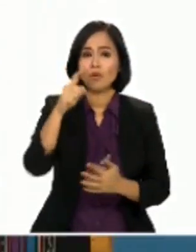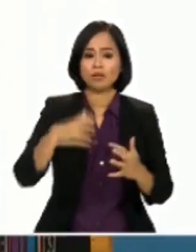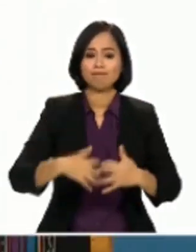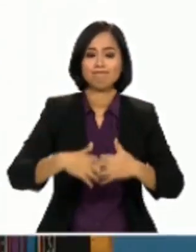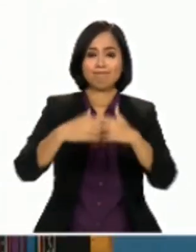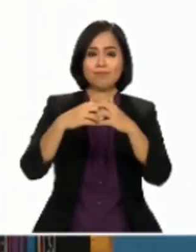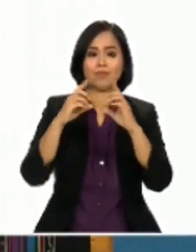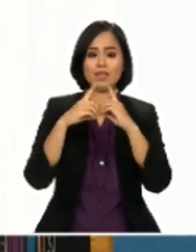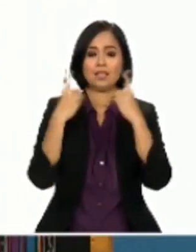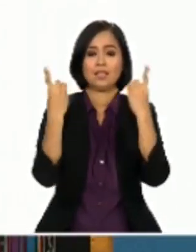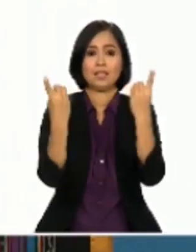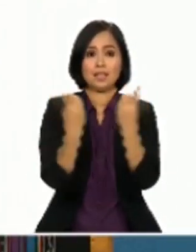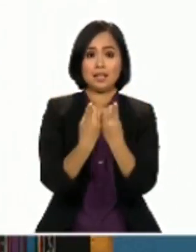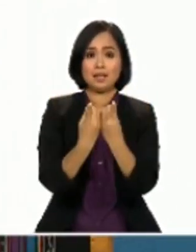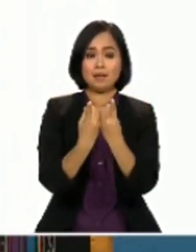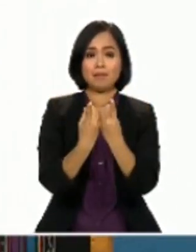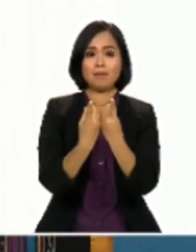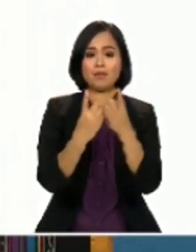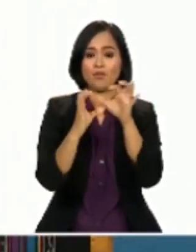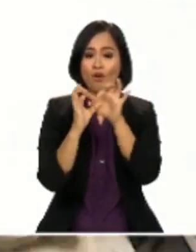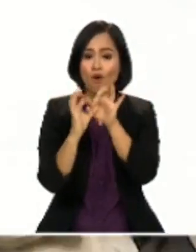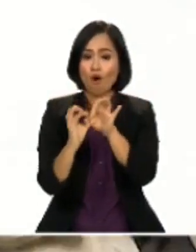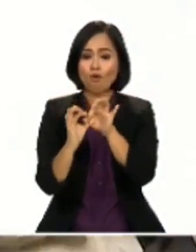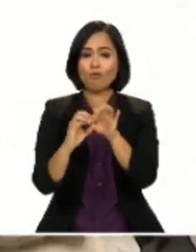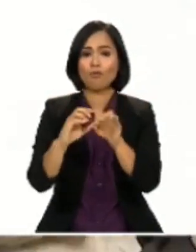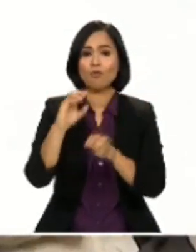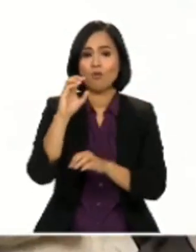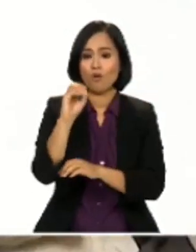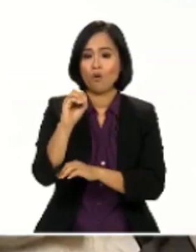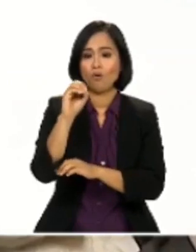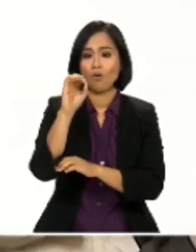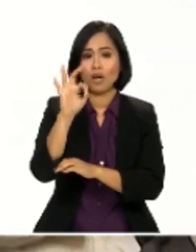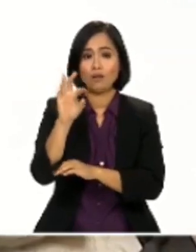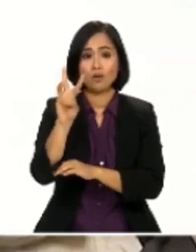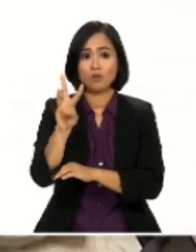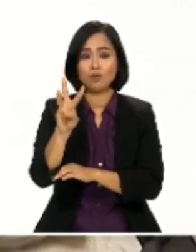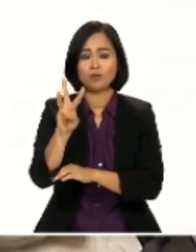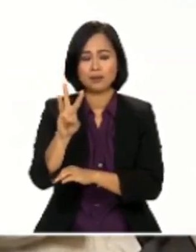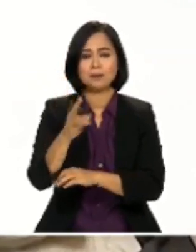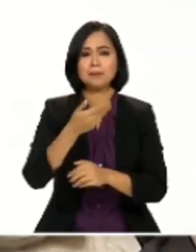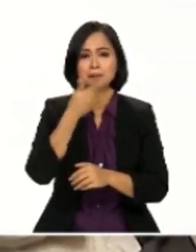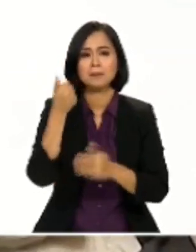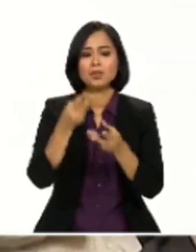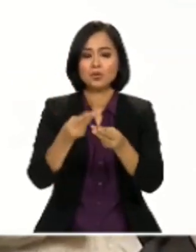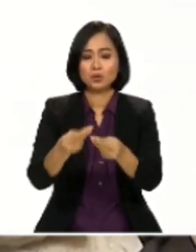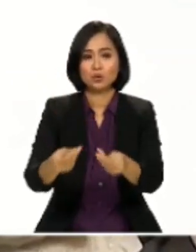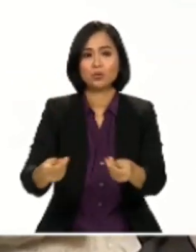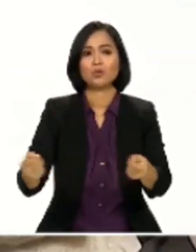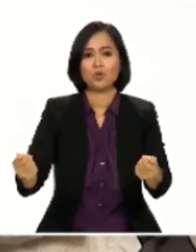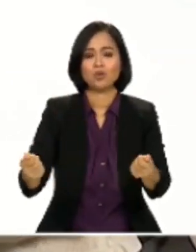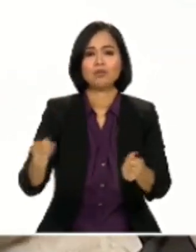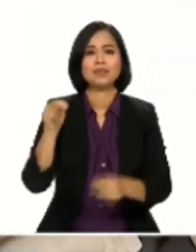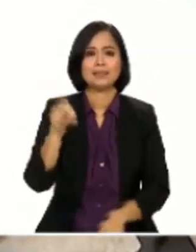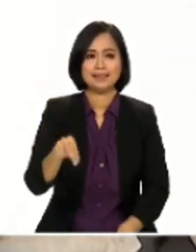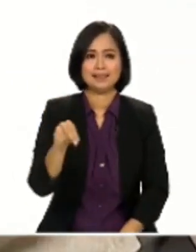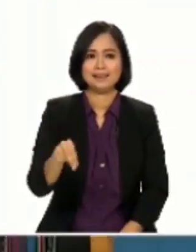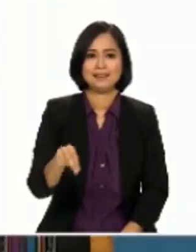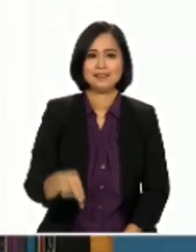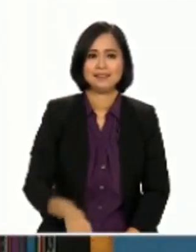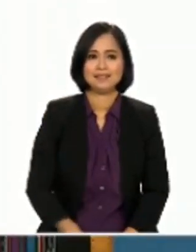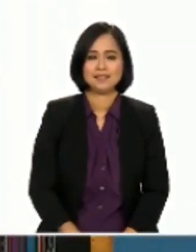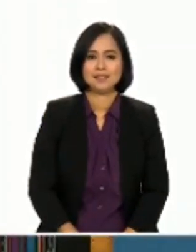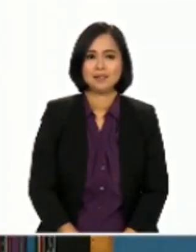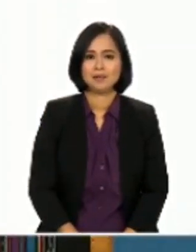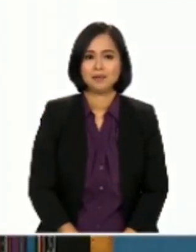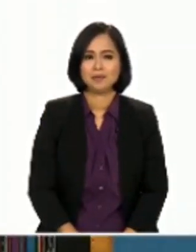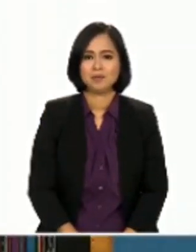of Overseas Filipinos will sufficiently address this particular need.